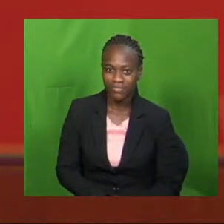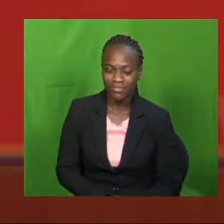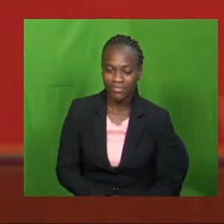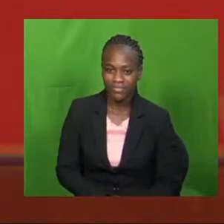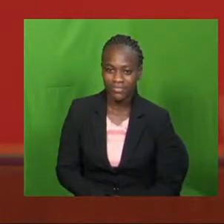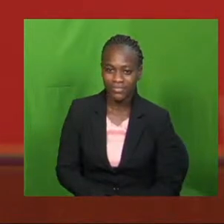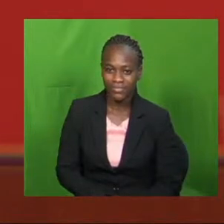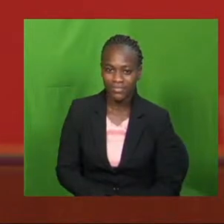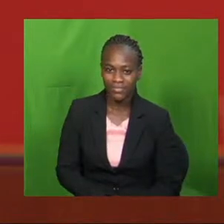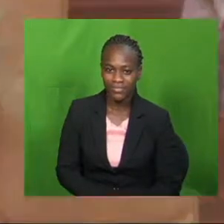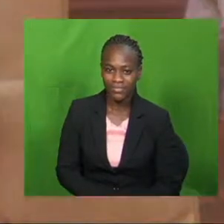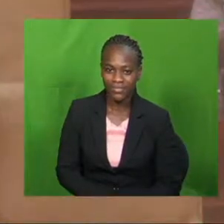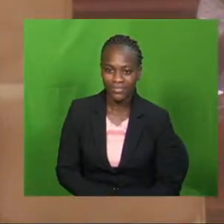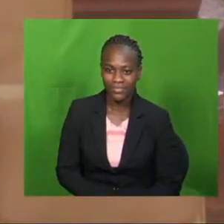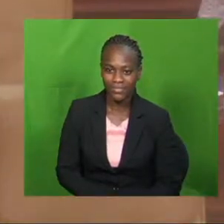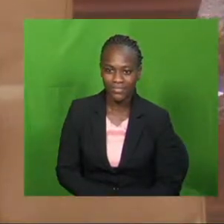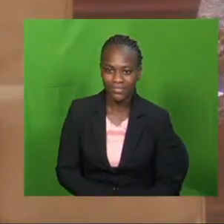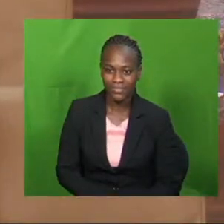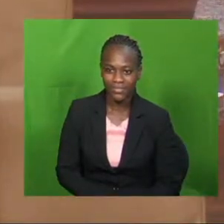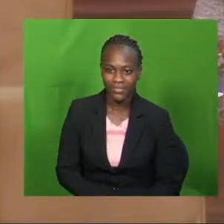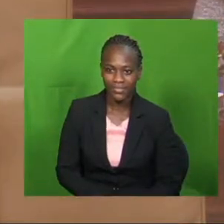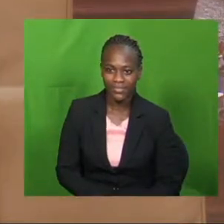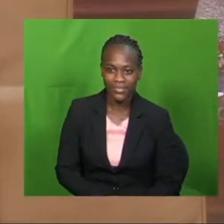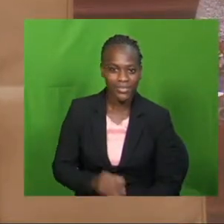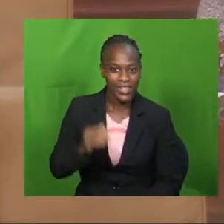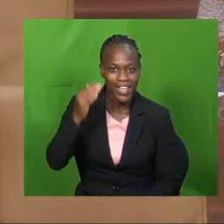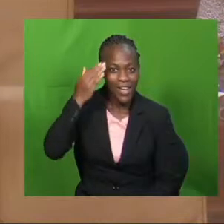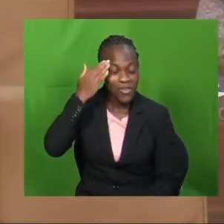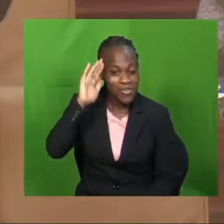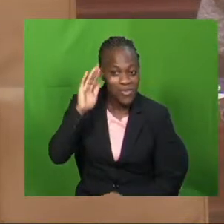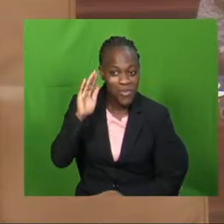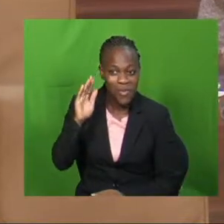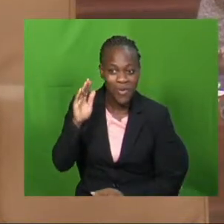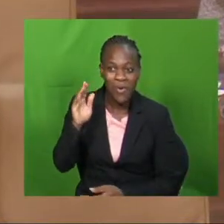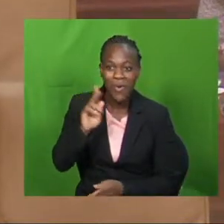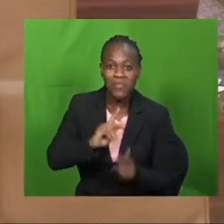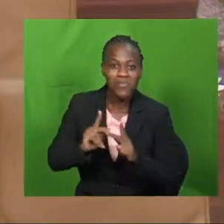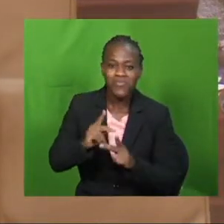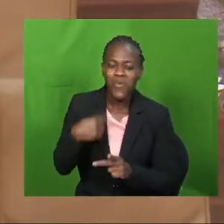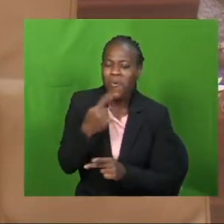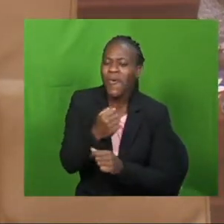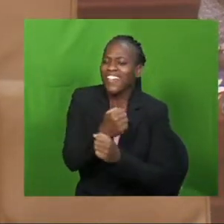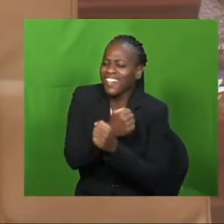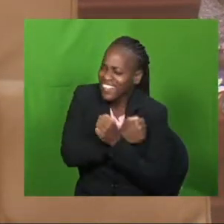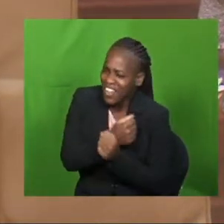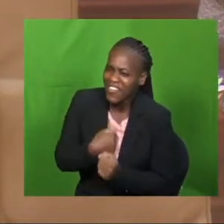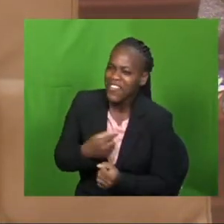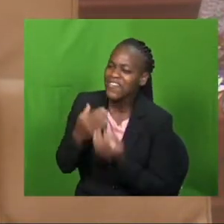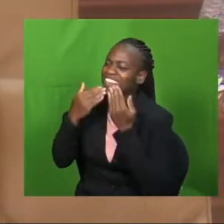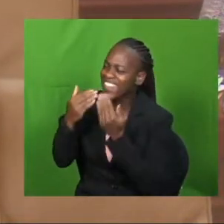members here who are so obsessed with me. Thank you for loving me, unfortunately.